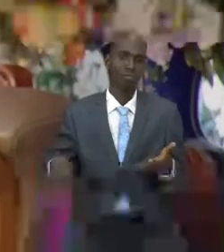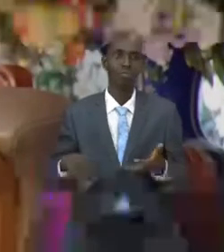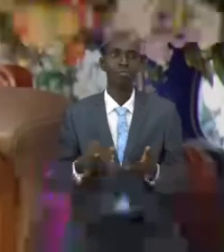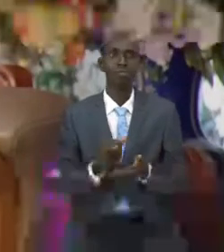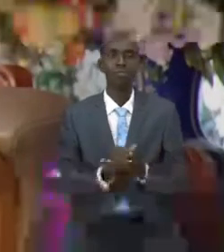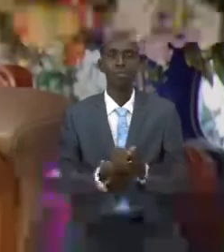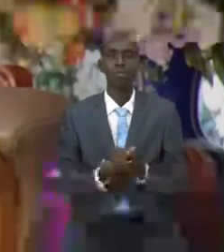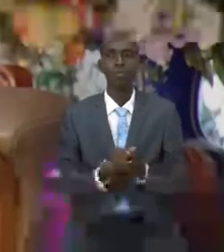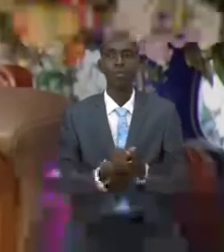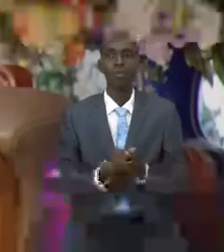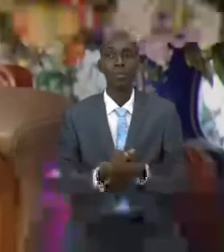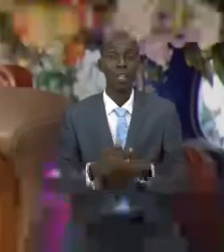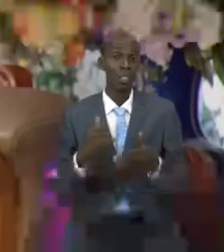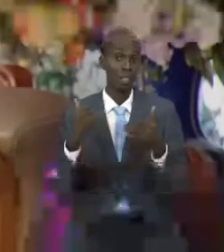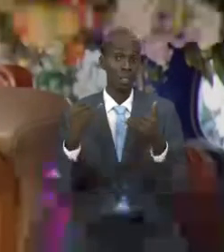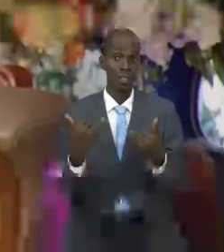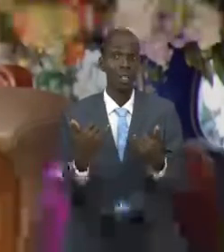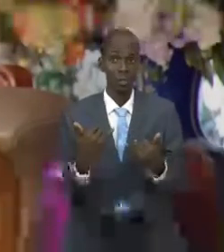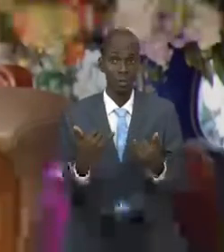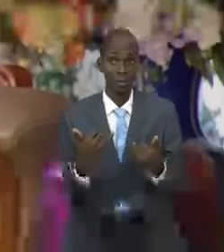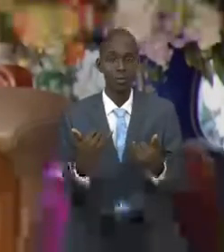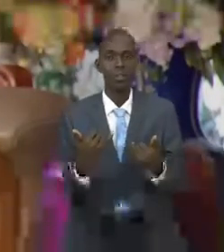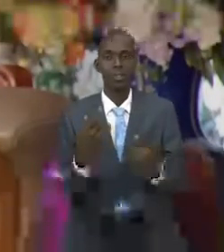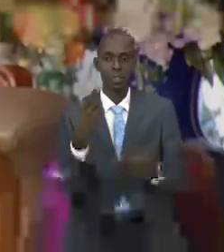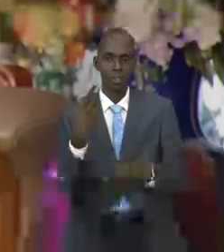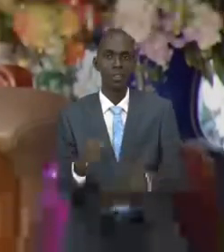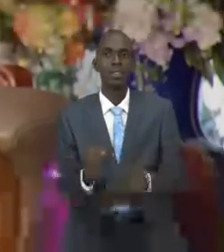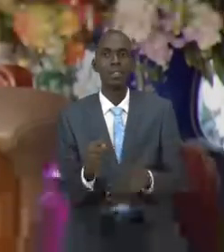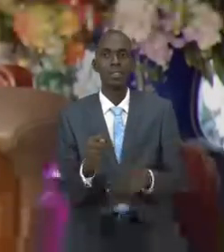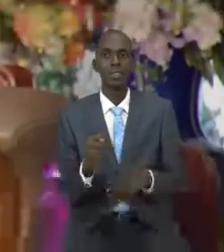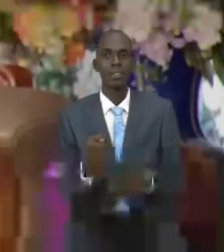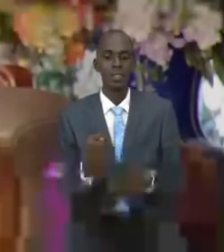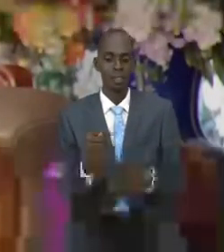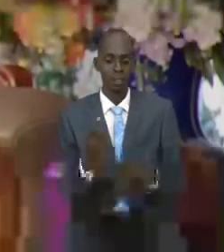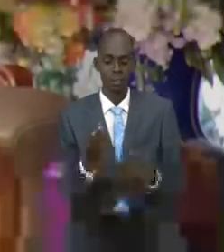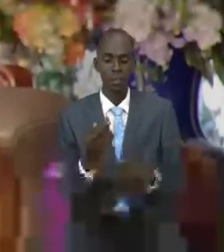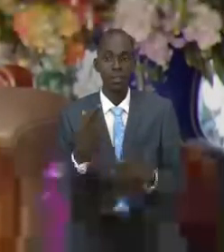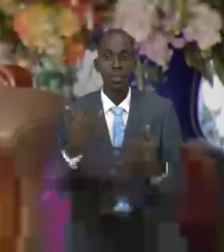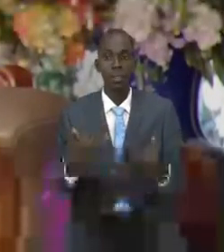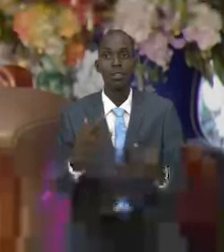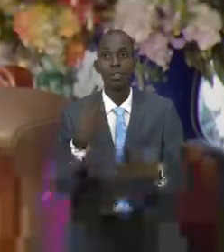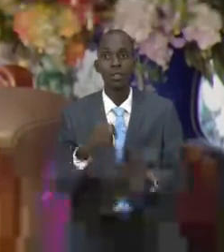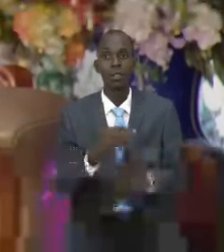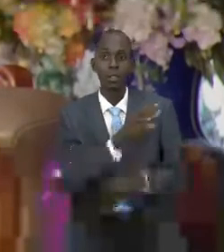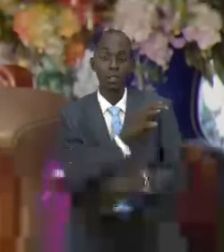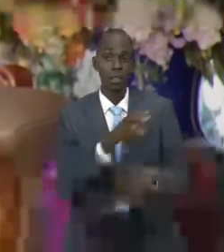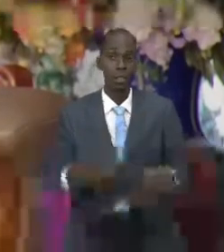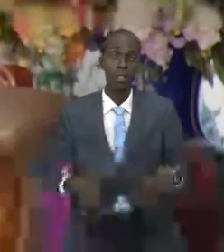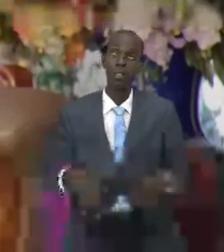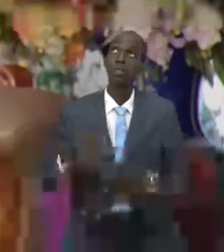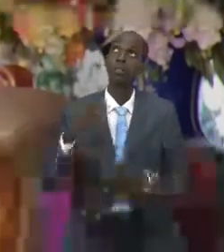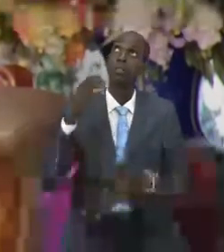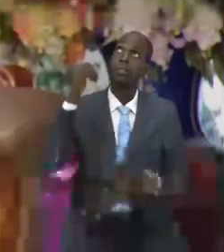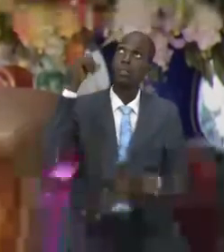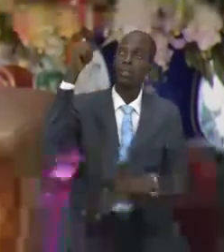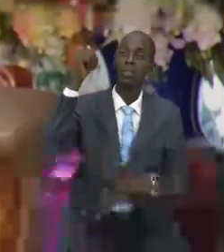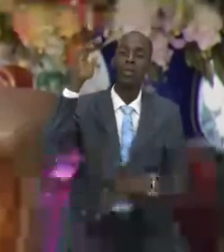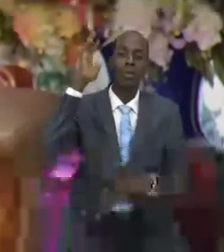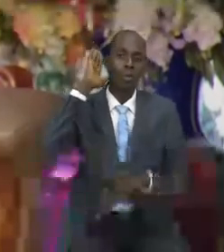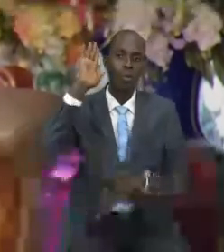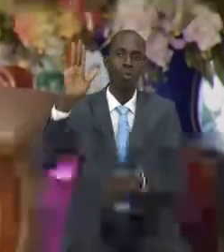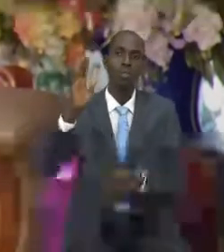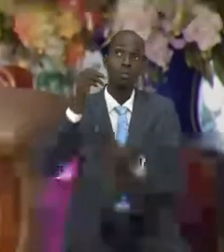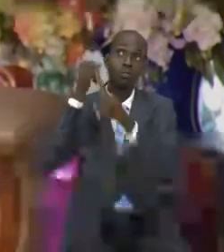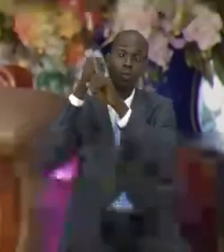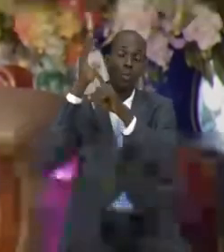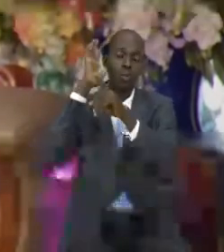authority. Now, the King Christ, the Lord himself, will sit on the throne of your